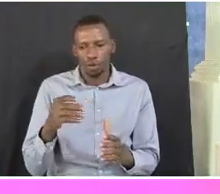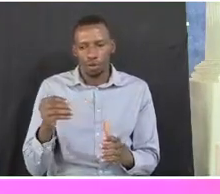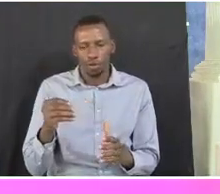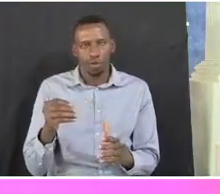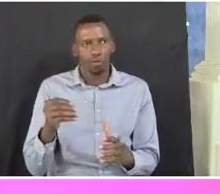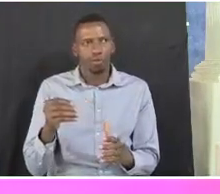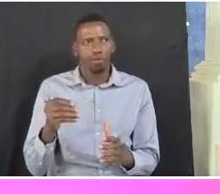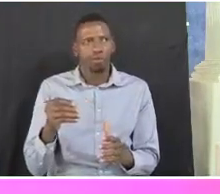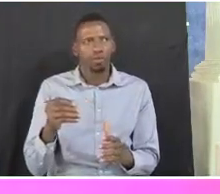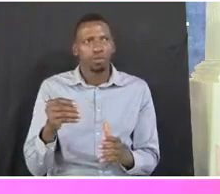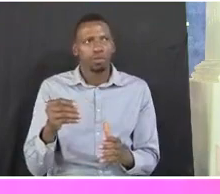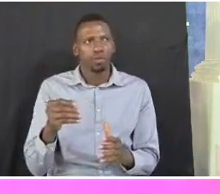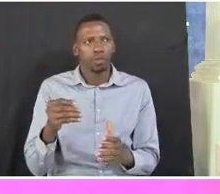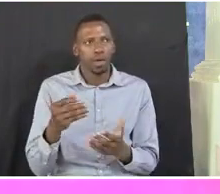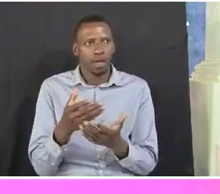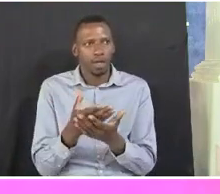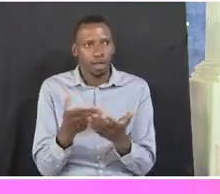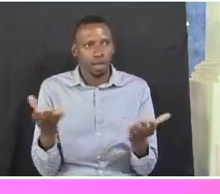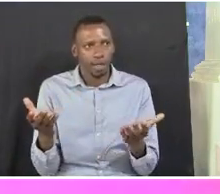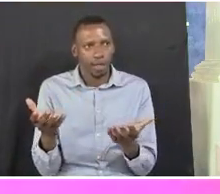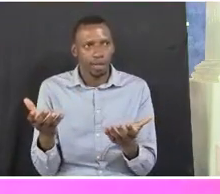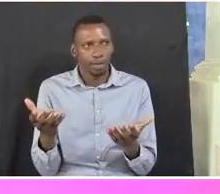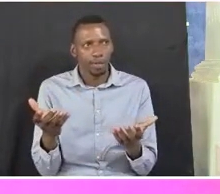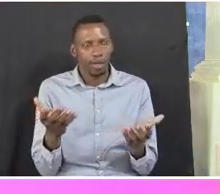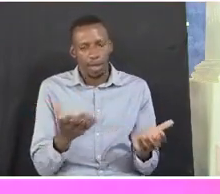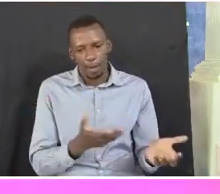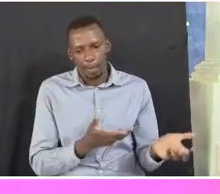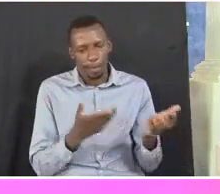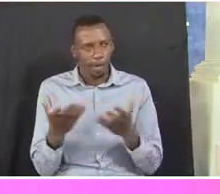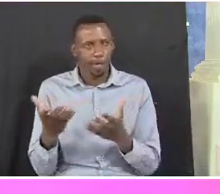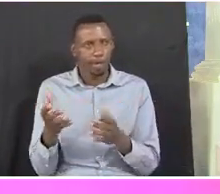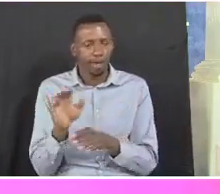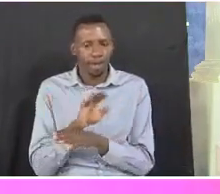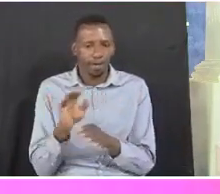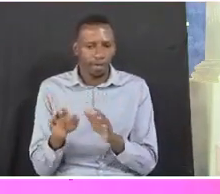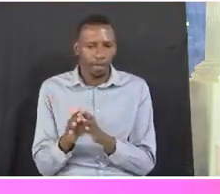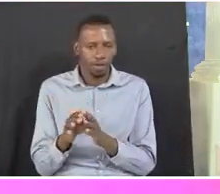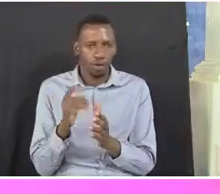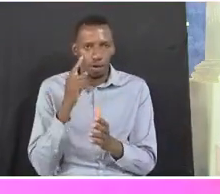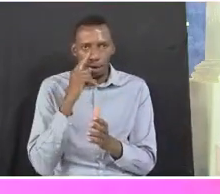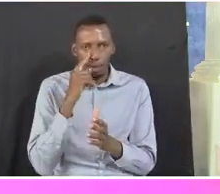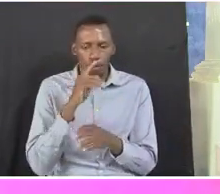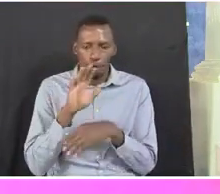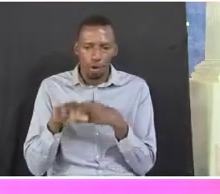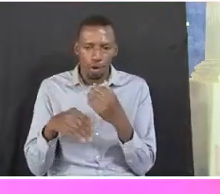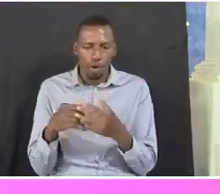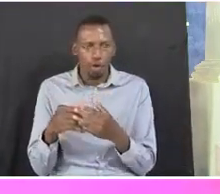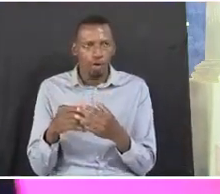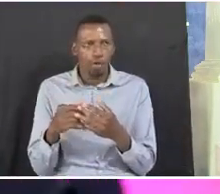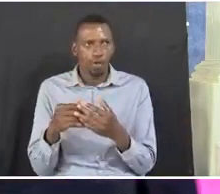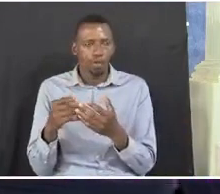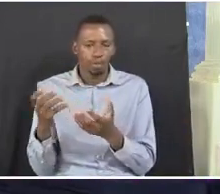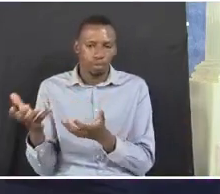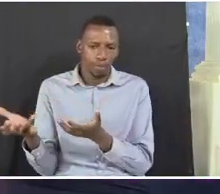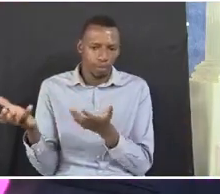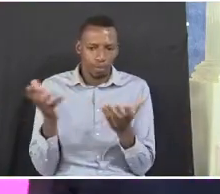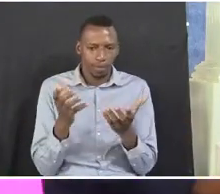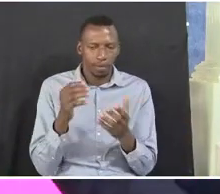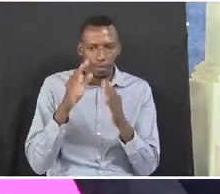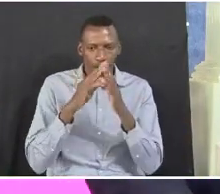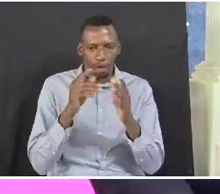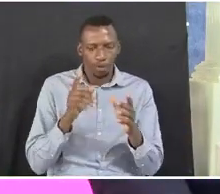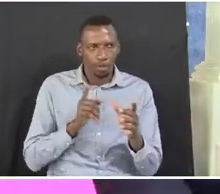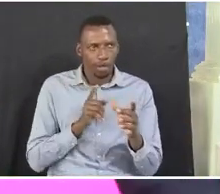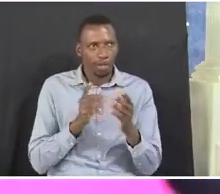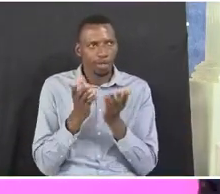bring all the skirts, all the everything, all the clothes home for the house guard to